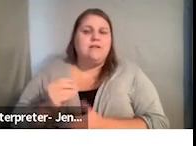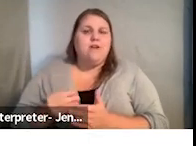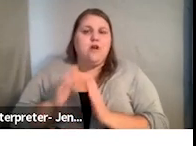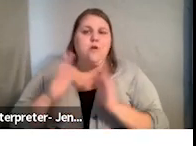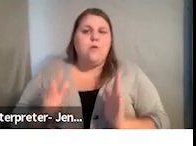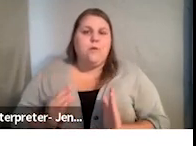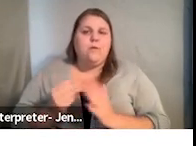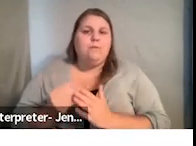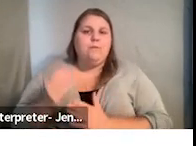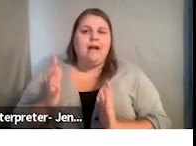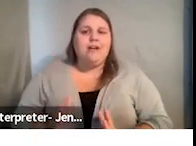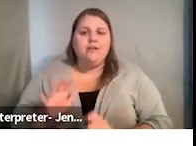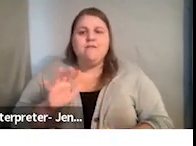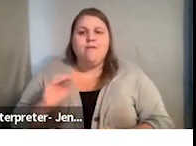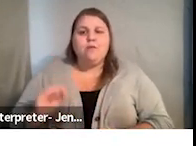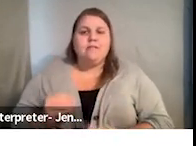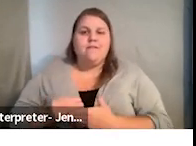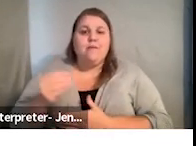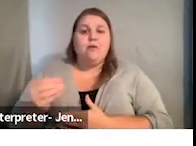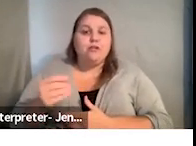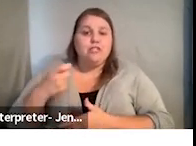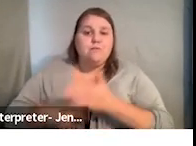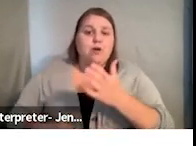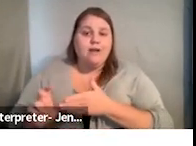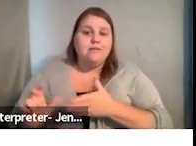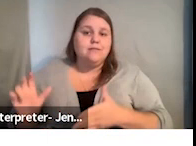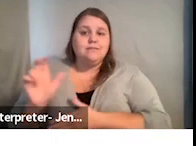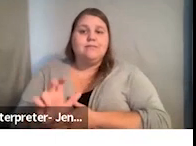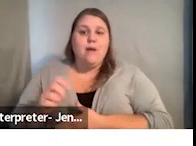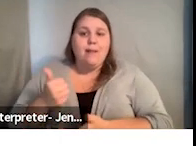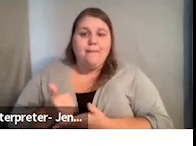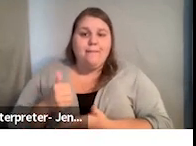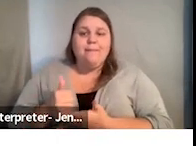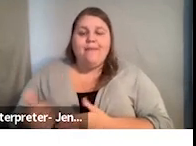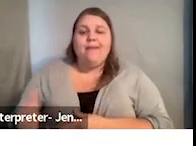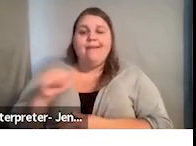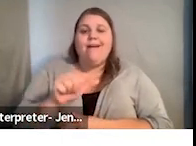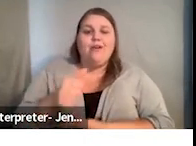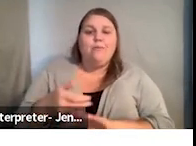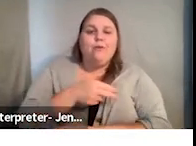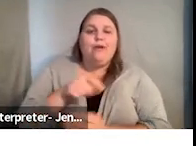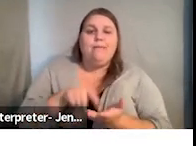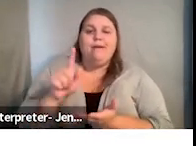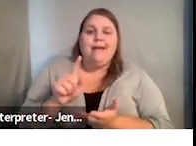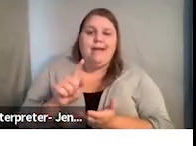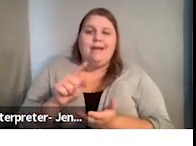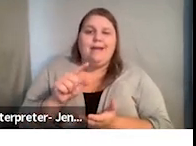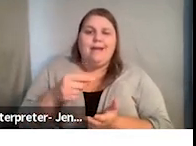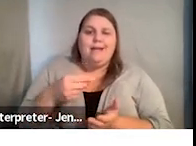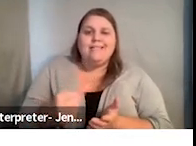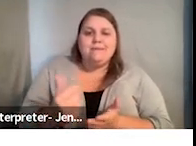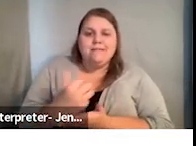it's 5% of the purchase price towards down payment, closing costs, and any other prepaid expenses incurred prior to